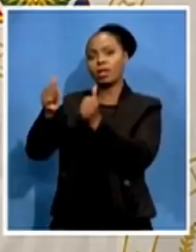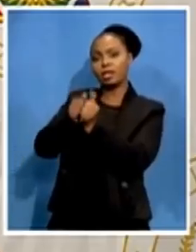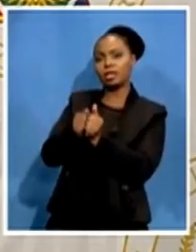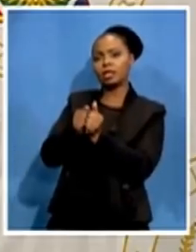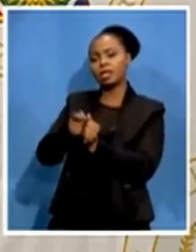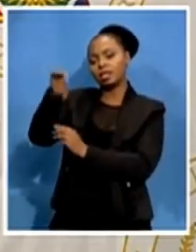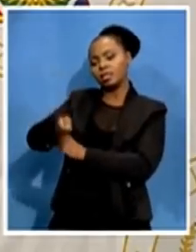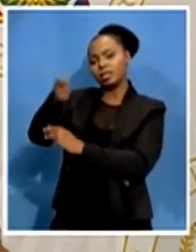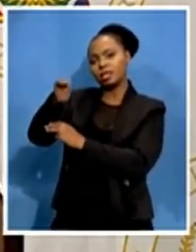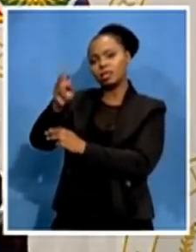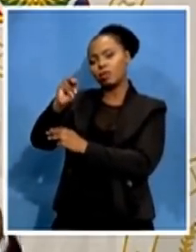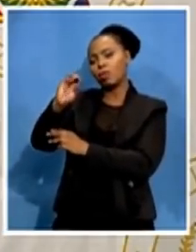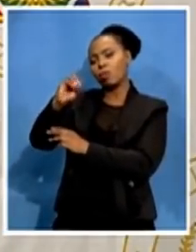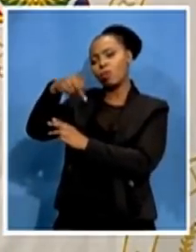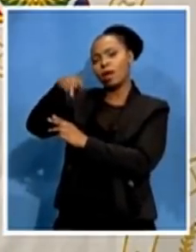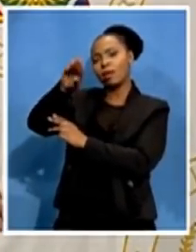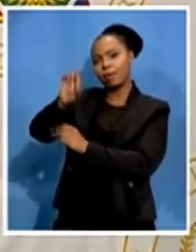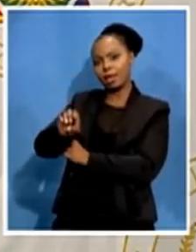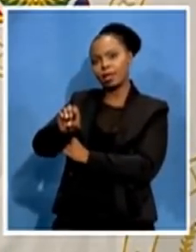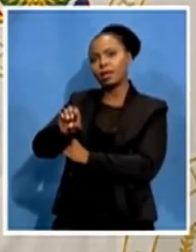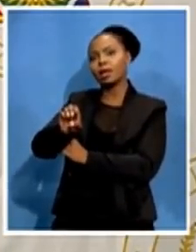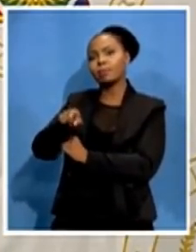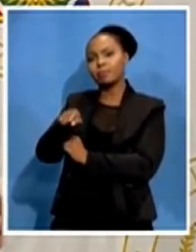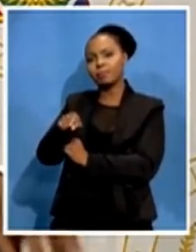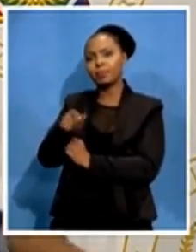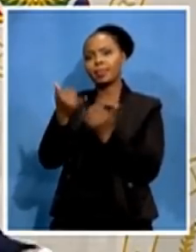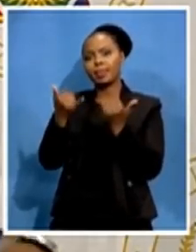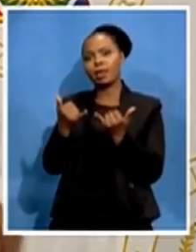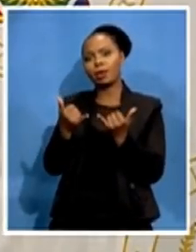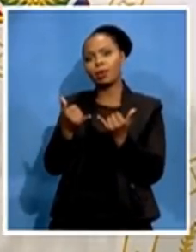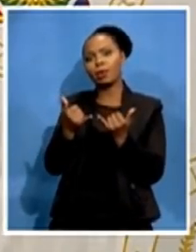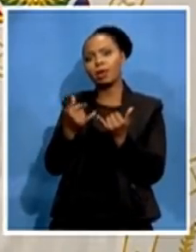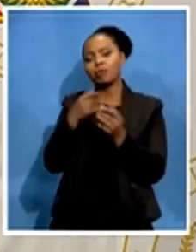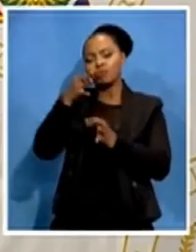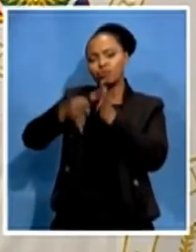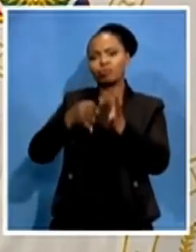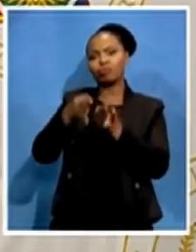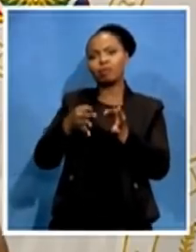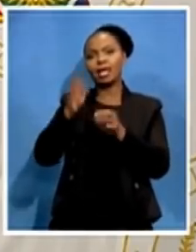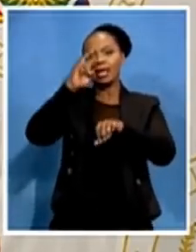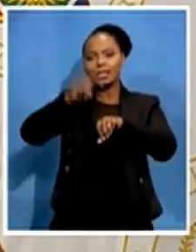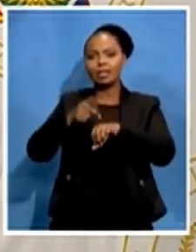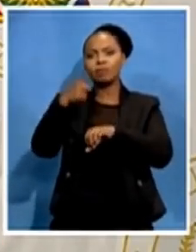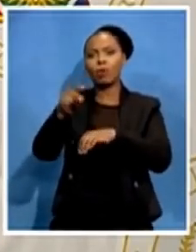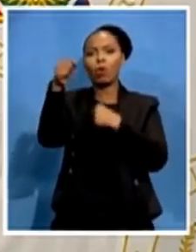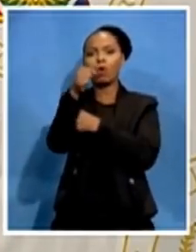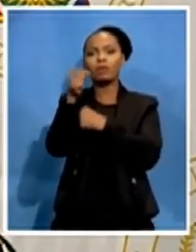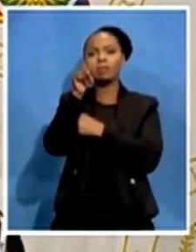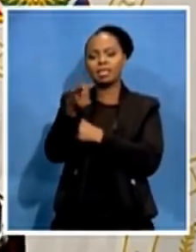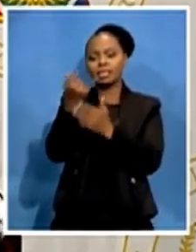the tax ombud, articulating the need for his office to be independent from SARS. That's the kind